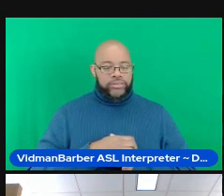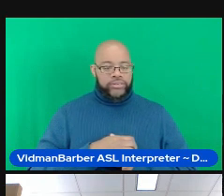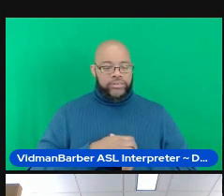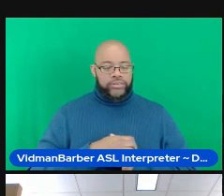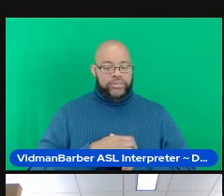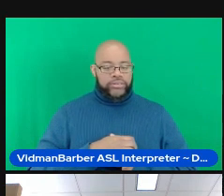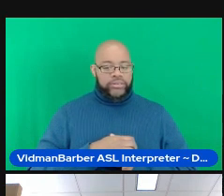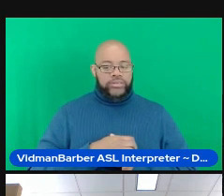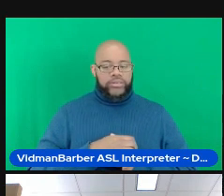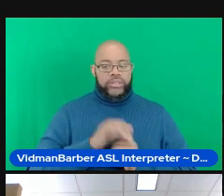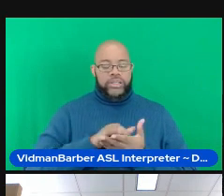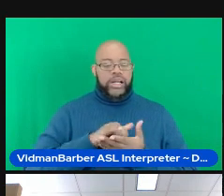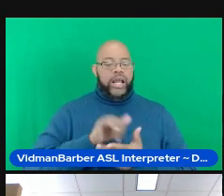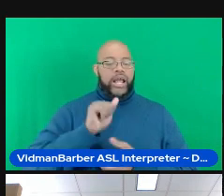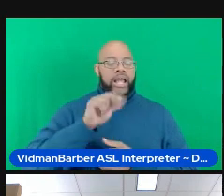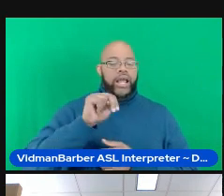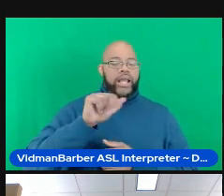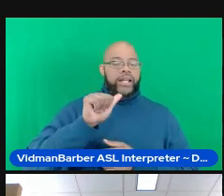anaphylaxis.